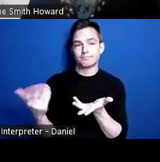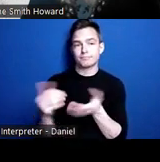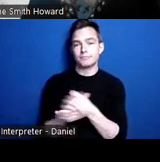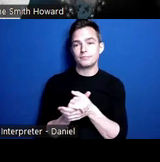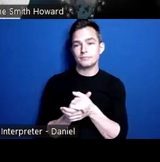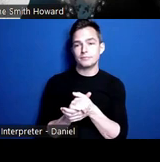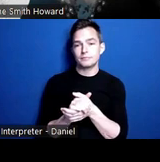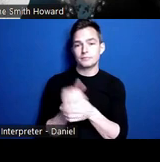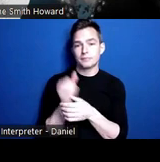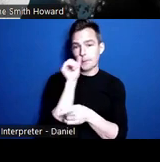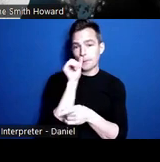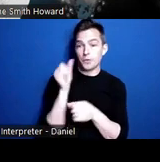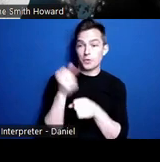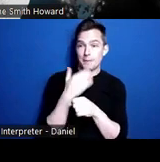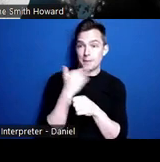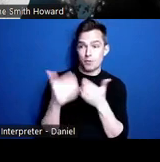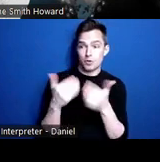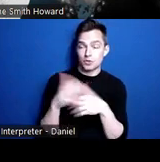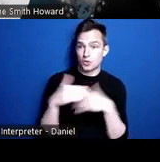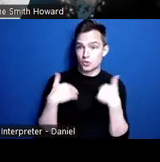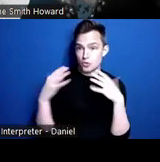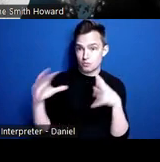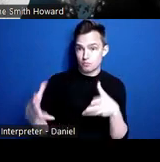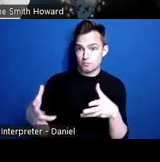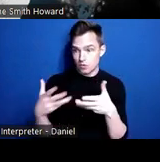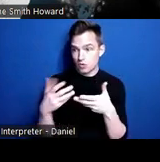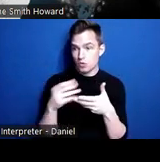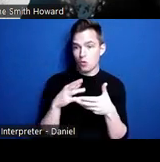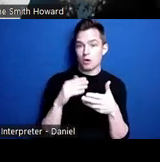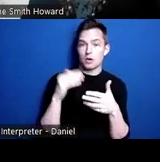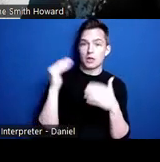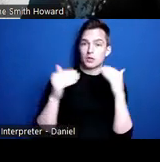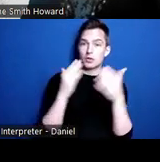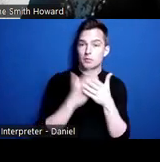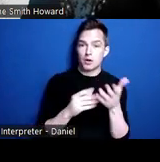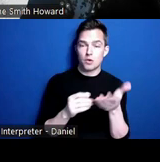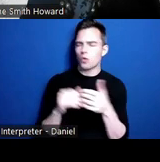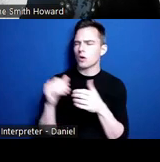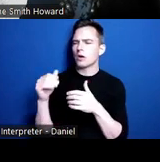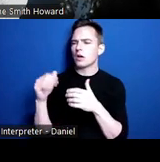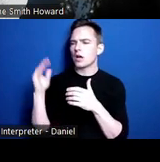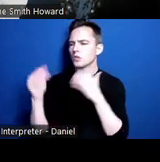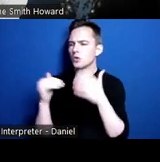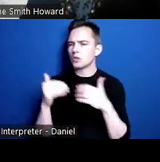that you've made better progress on the youth side than the adult side, or the adult side versus the youth